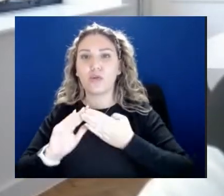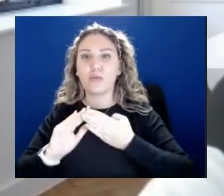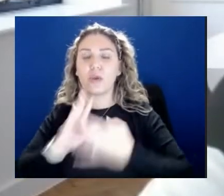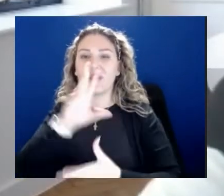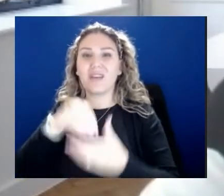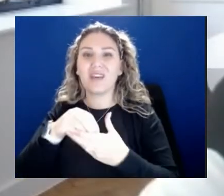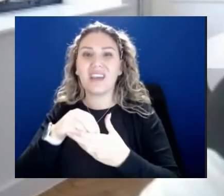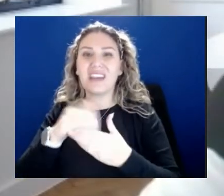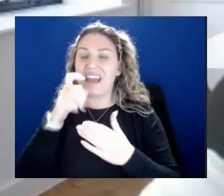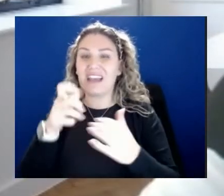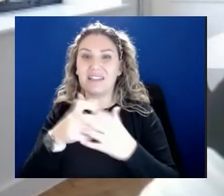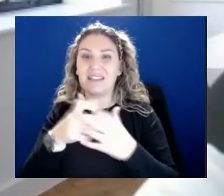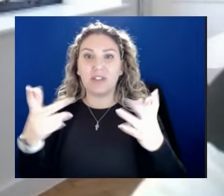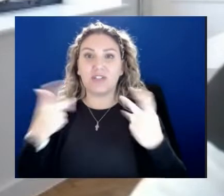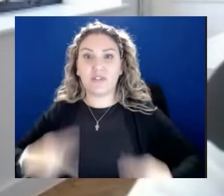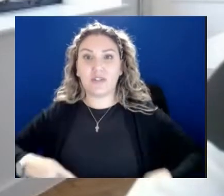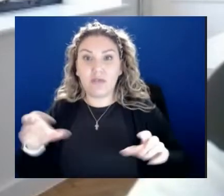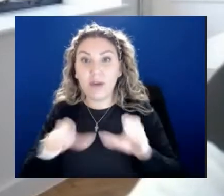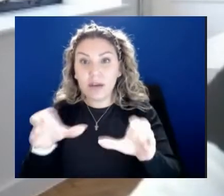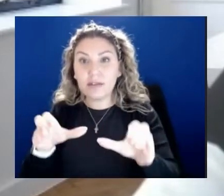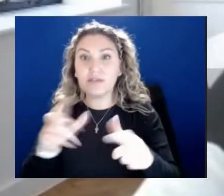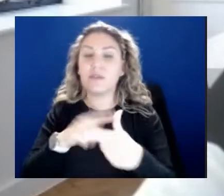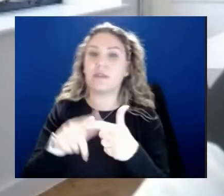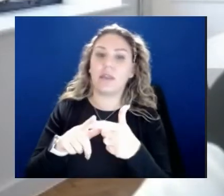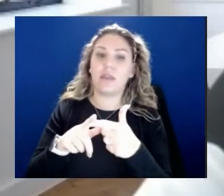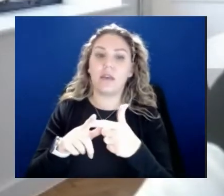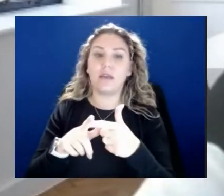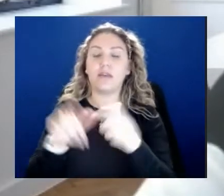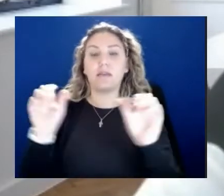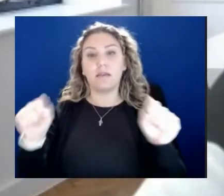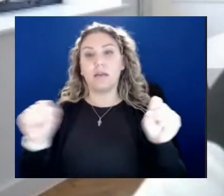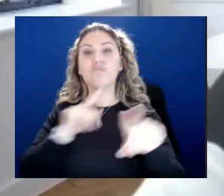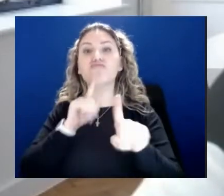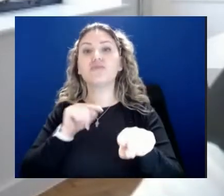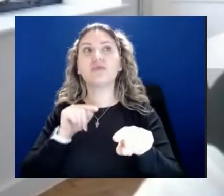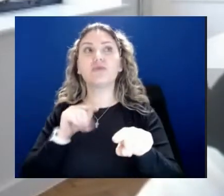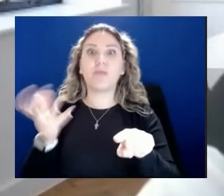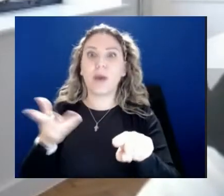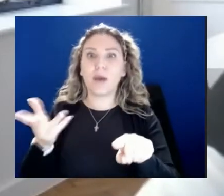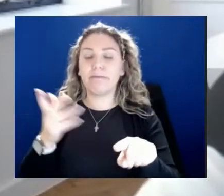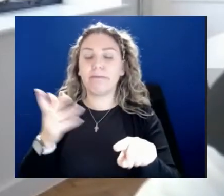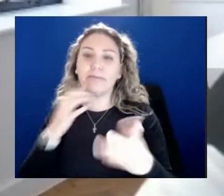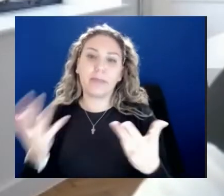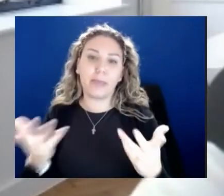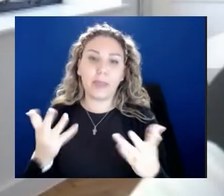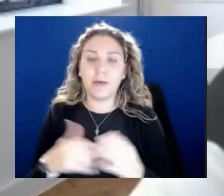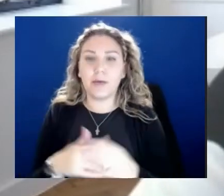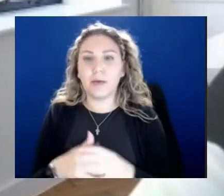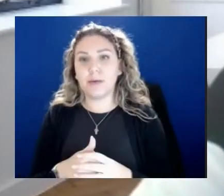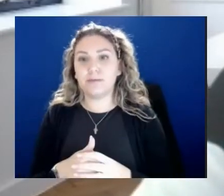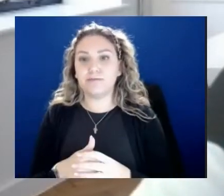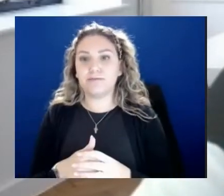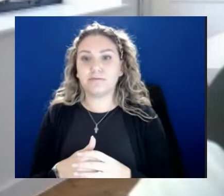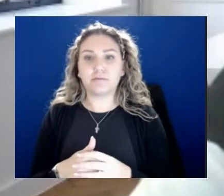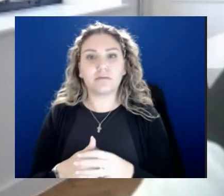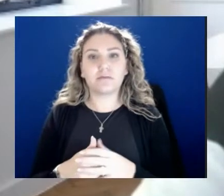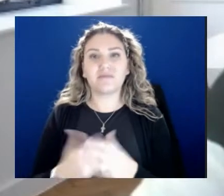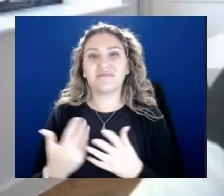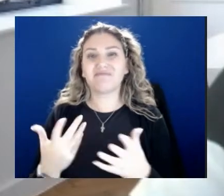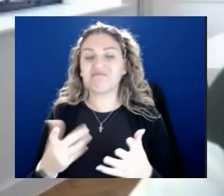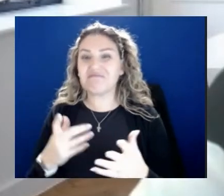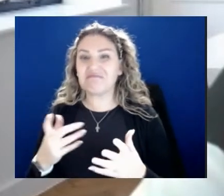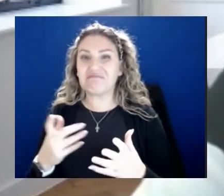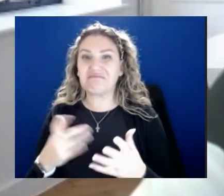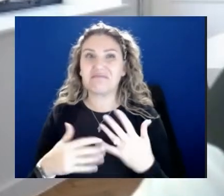physical activity, which then could result to, poor or self-related physical or just a